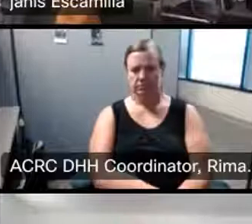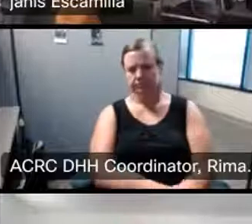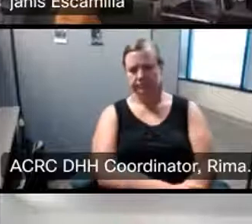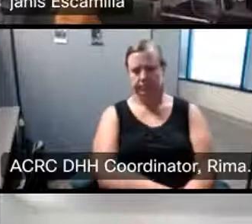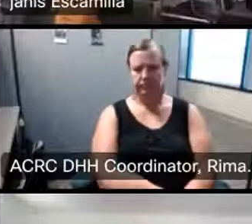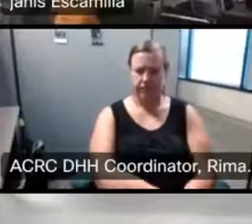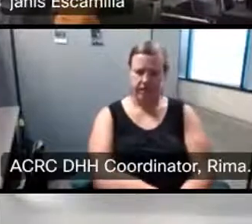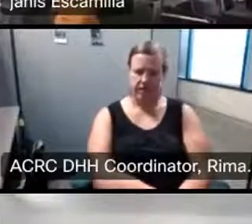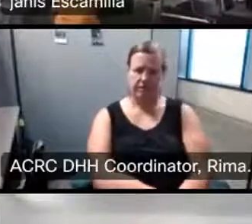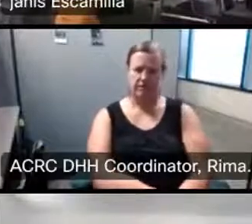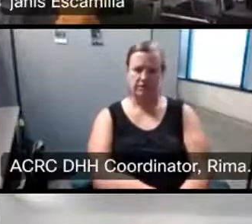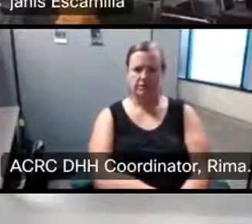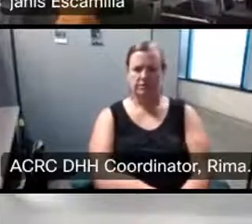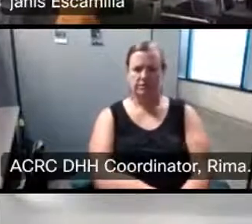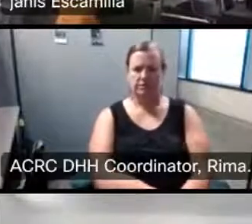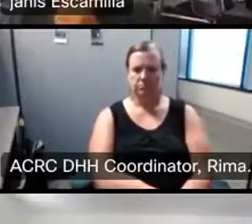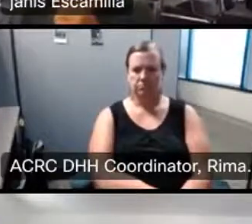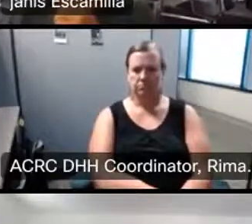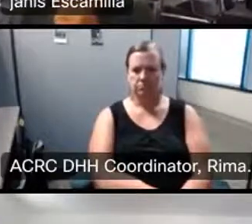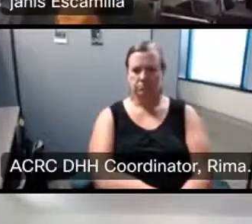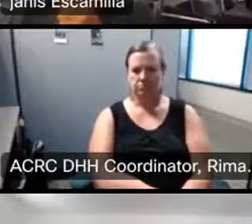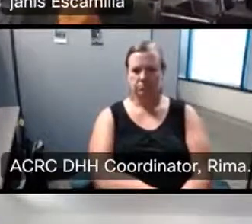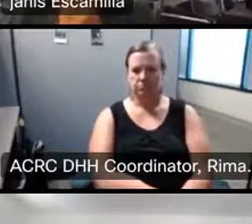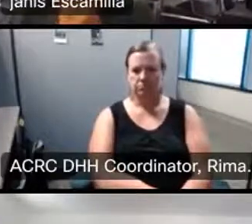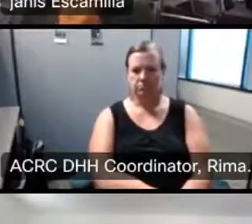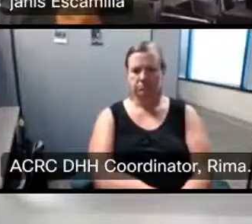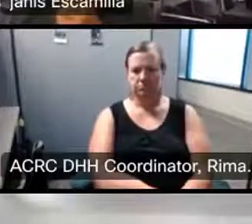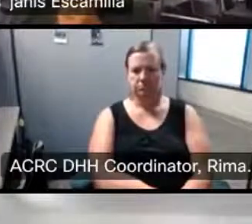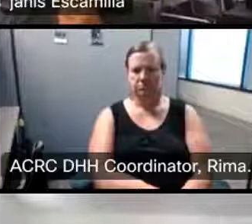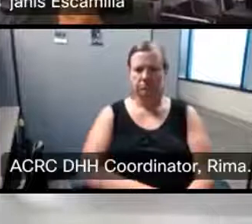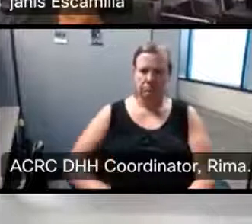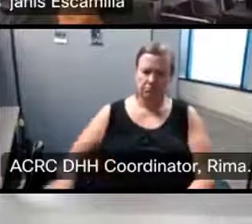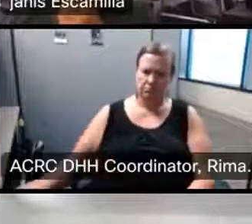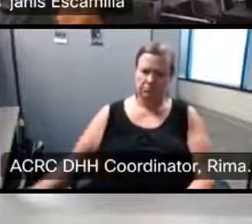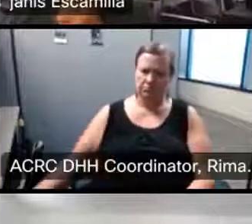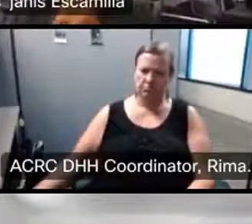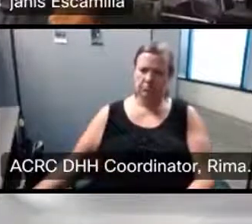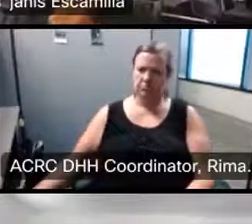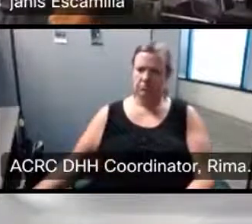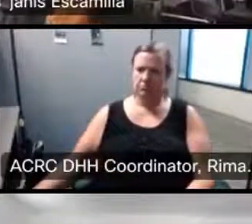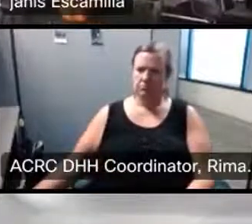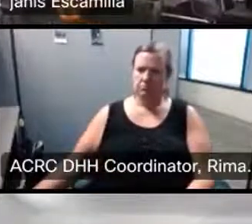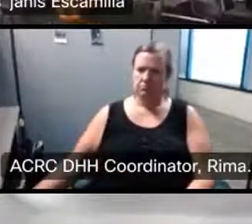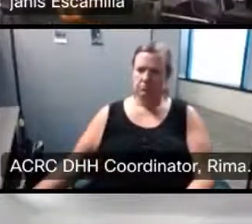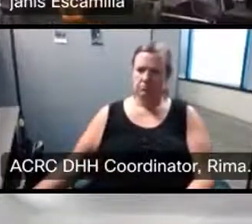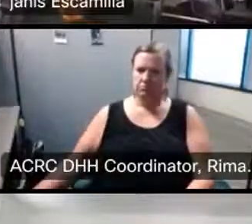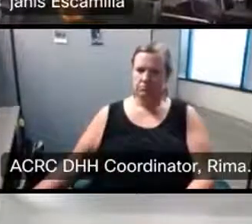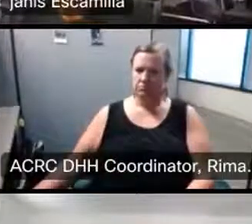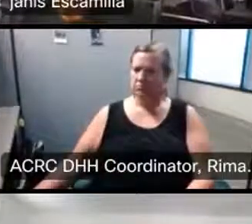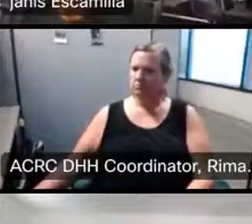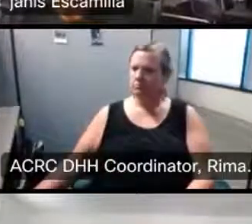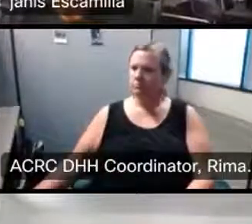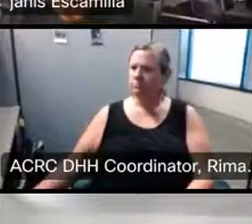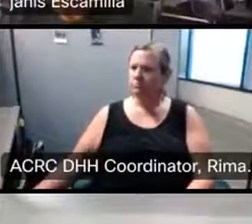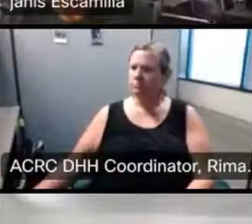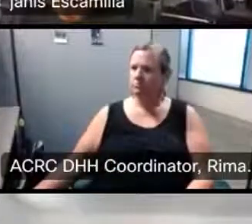in the chat, should they have any questions about the grant. And if anybody has questions right now, you're welcome to pose those. We do